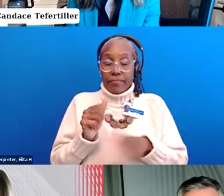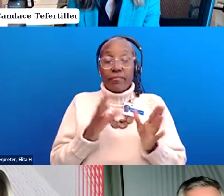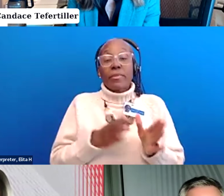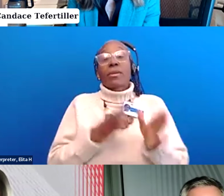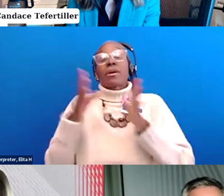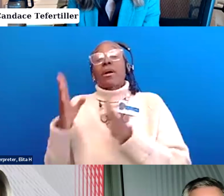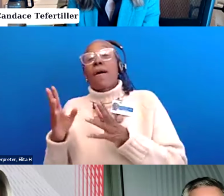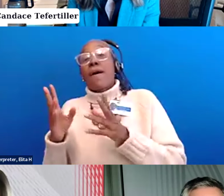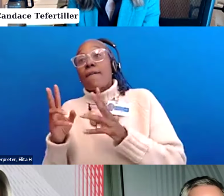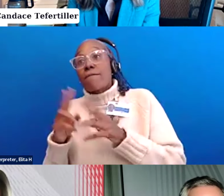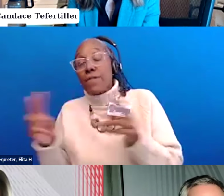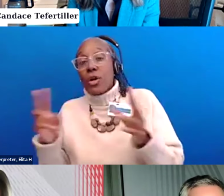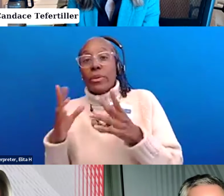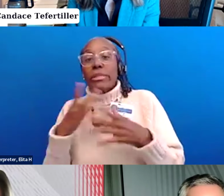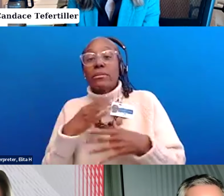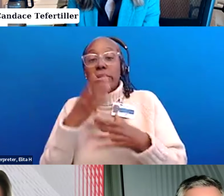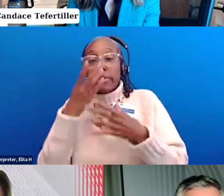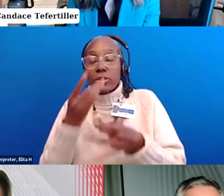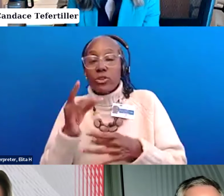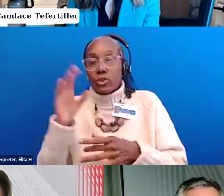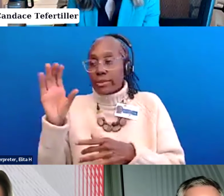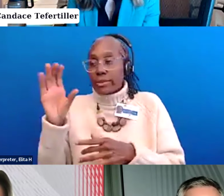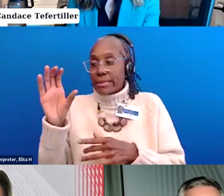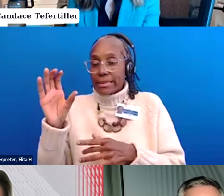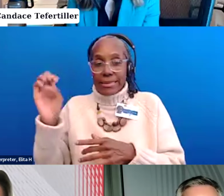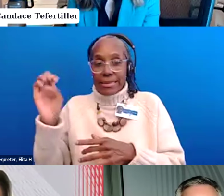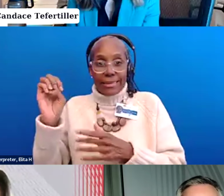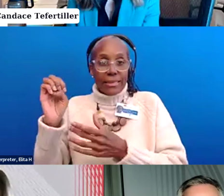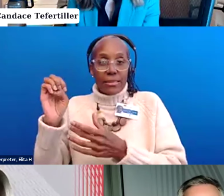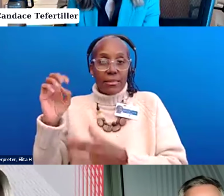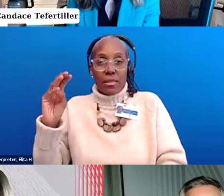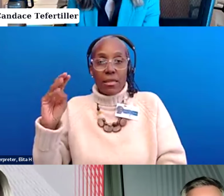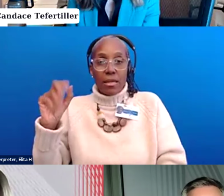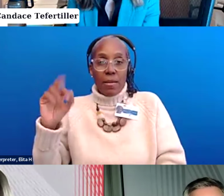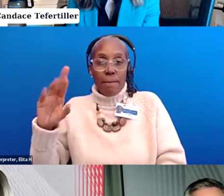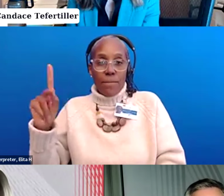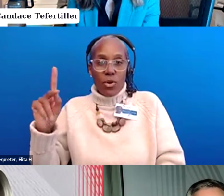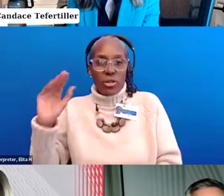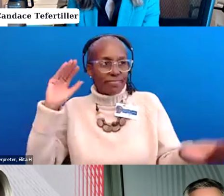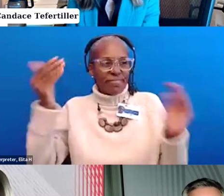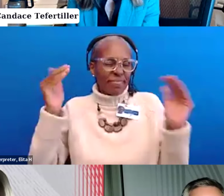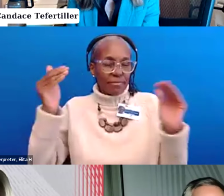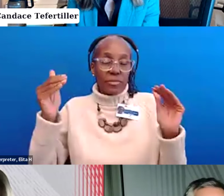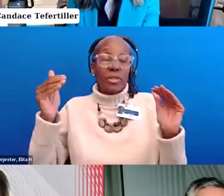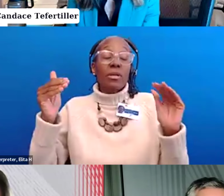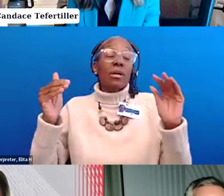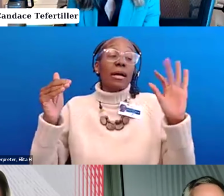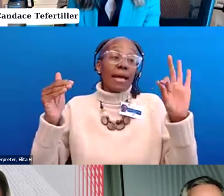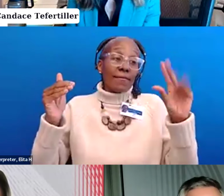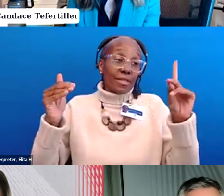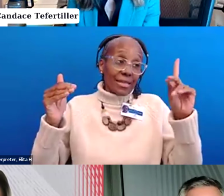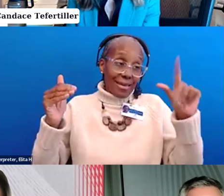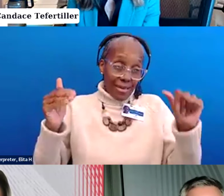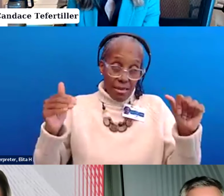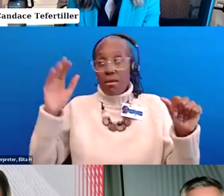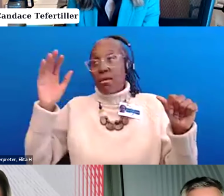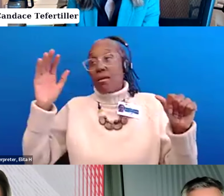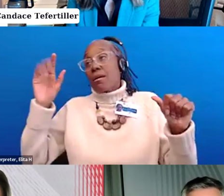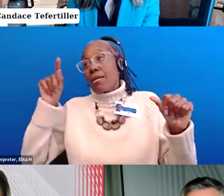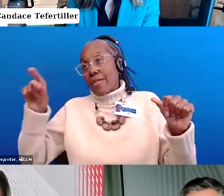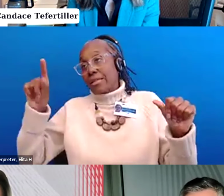also very keen to get CE mark, which is kind of the equivalent of FDA clearance in European countries and some of the